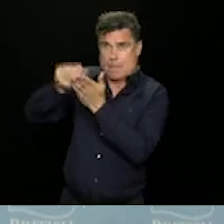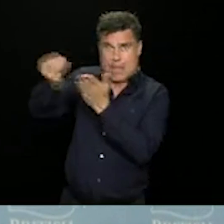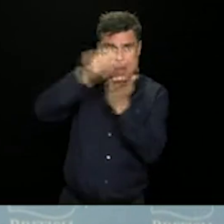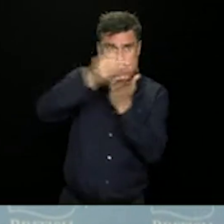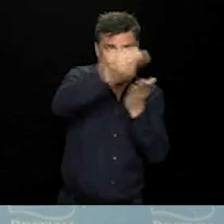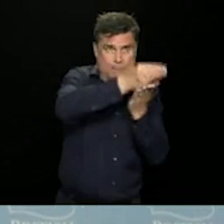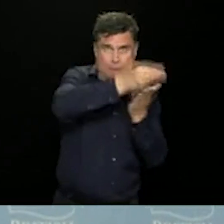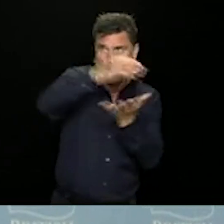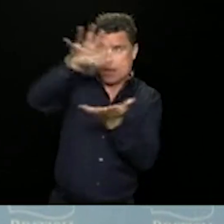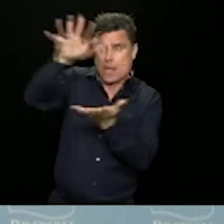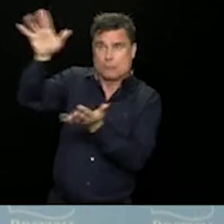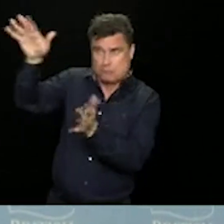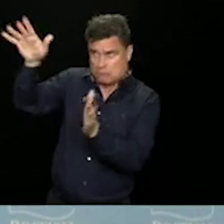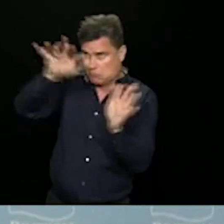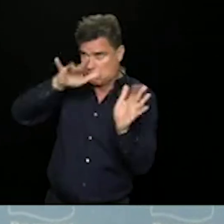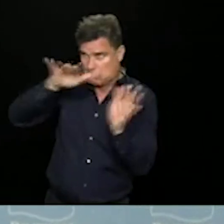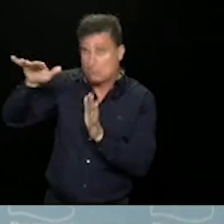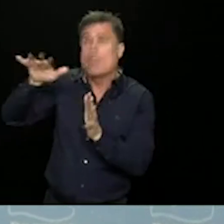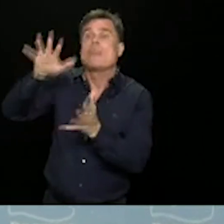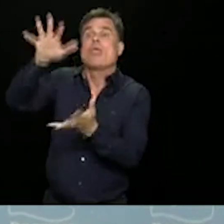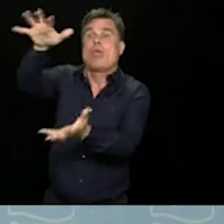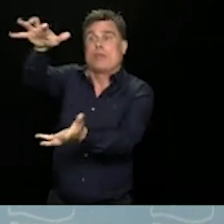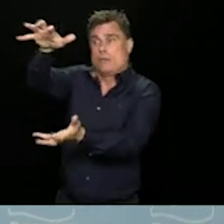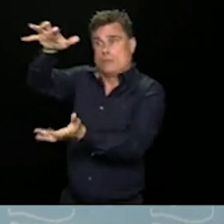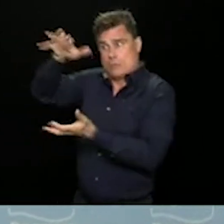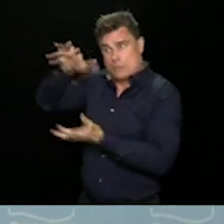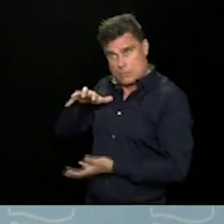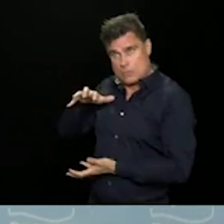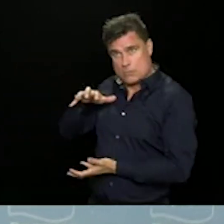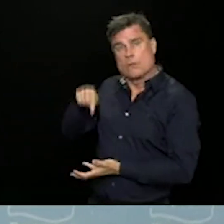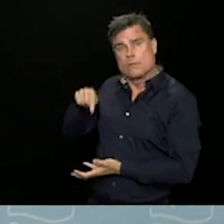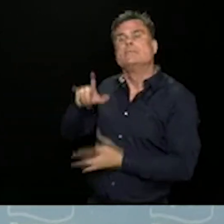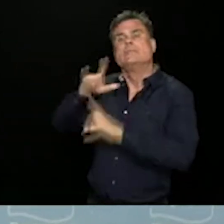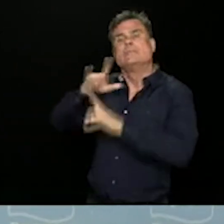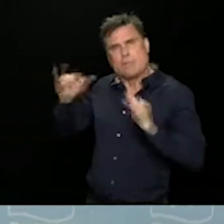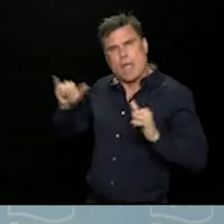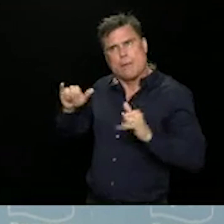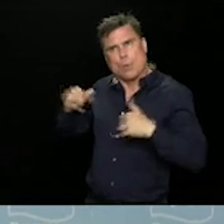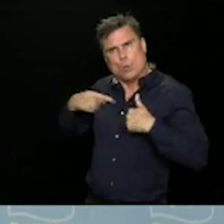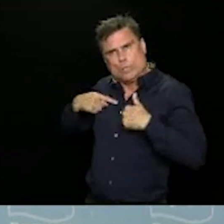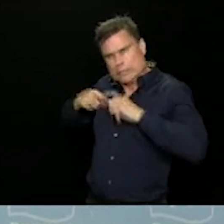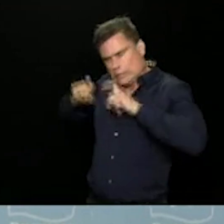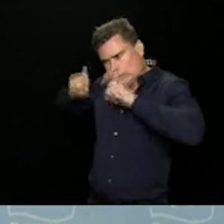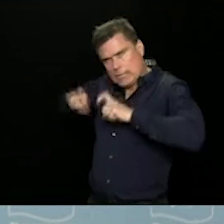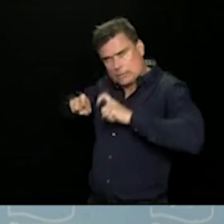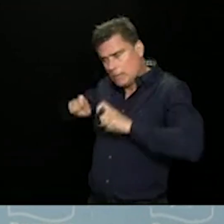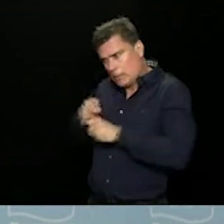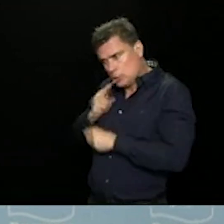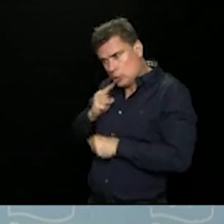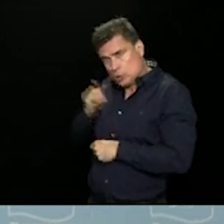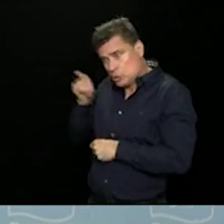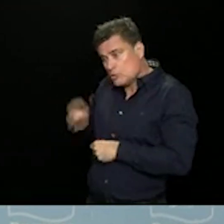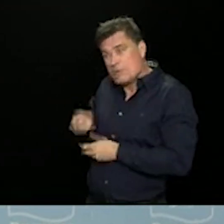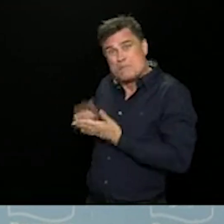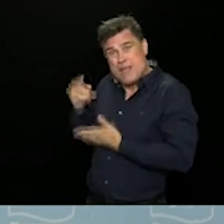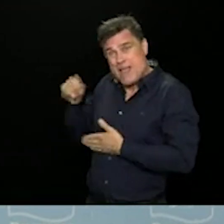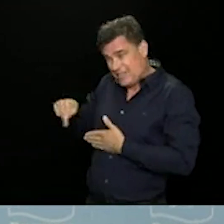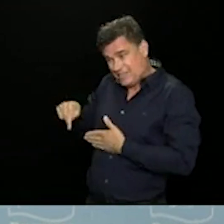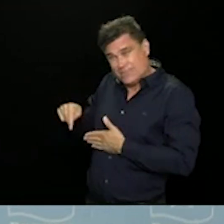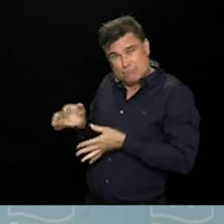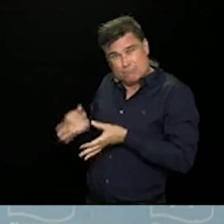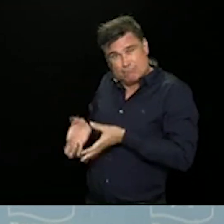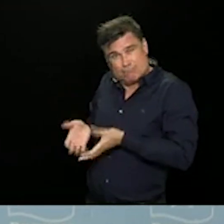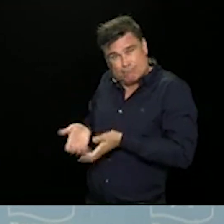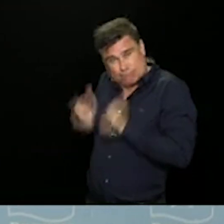we've taken to ensure the proper usage of PPE, working with our healthcare workers and working with people in the system, have been effective in